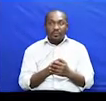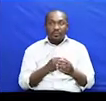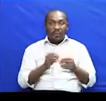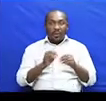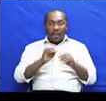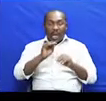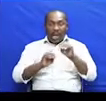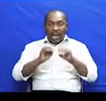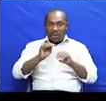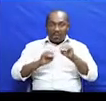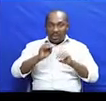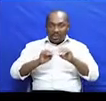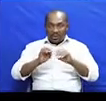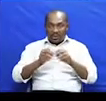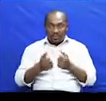calculate